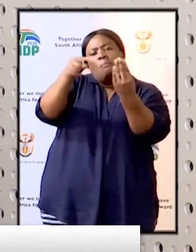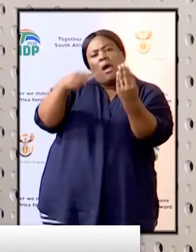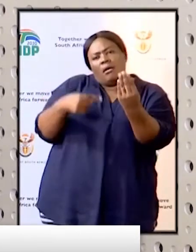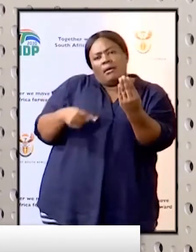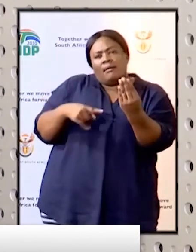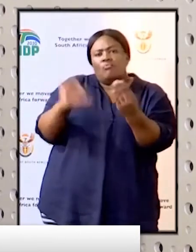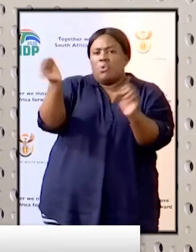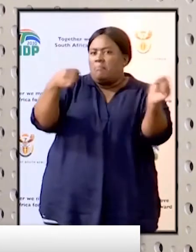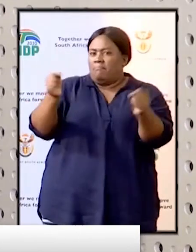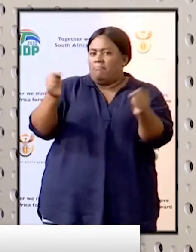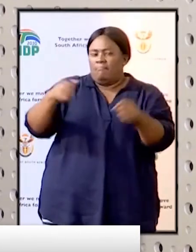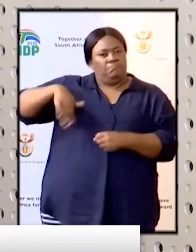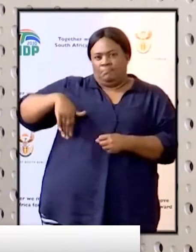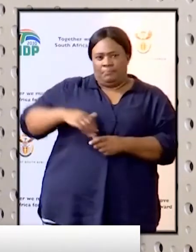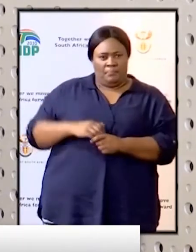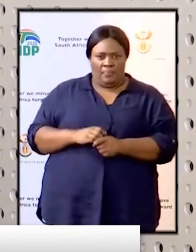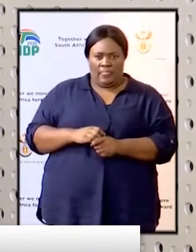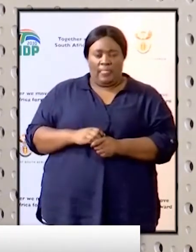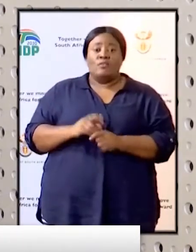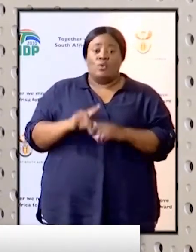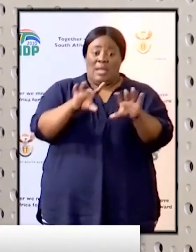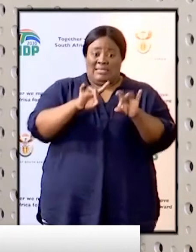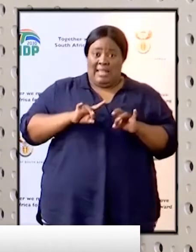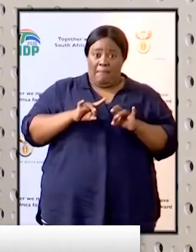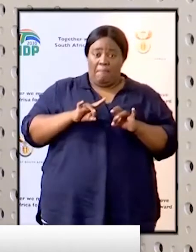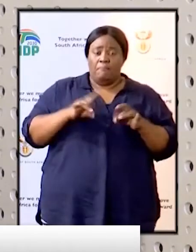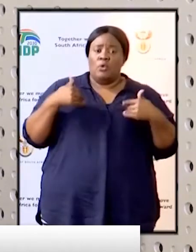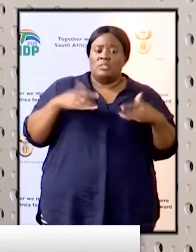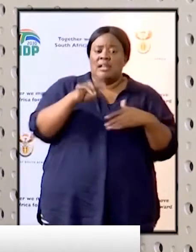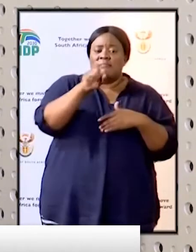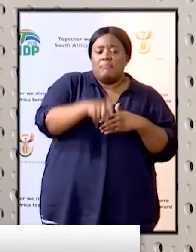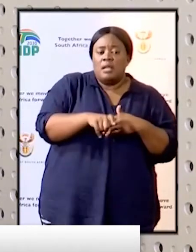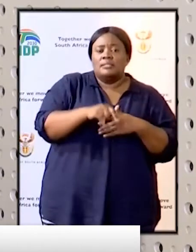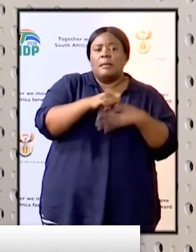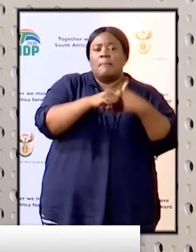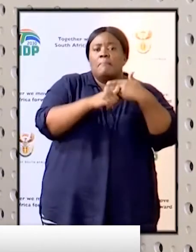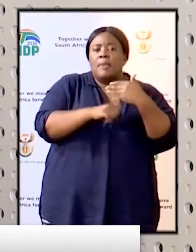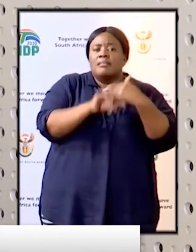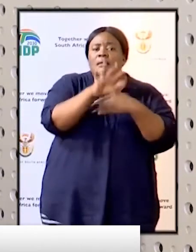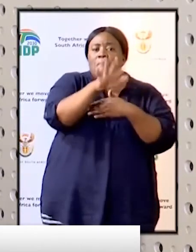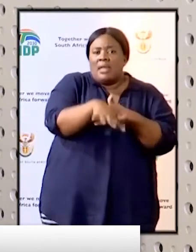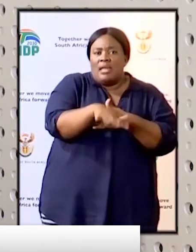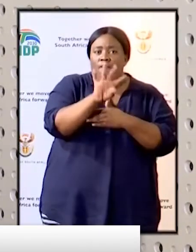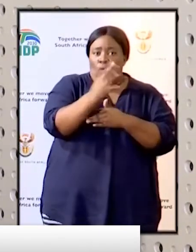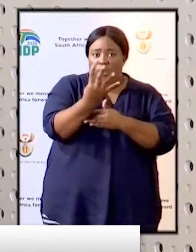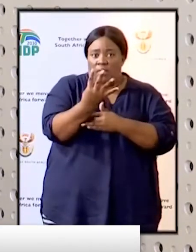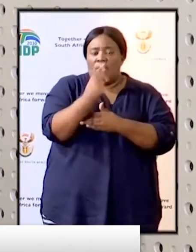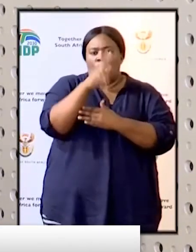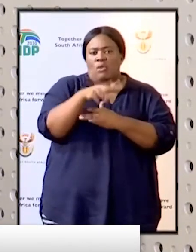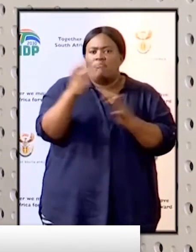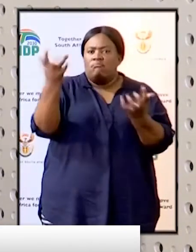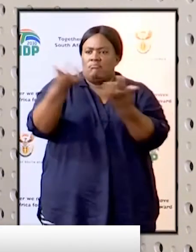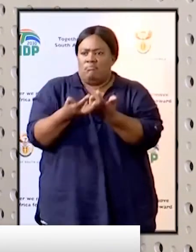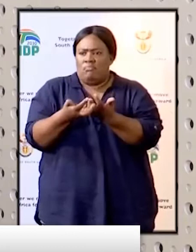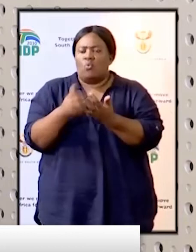the examinations that were supposed to start on the 4th of May, will be matched with the November examinations. And a